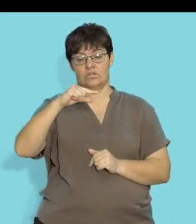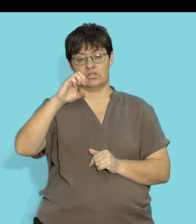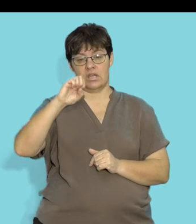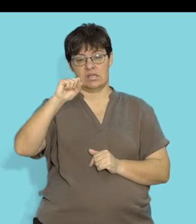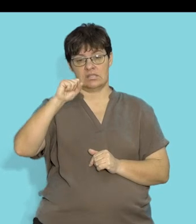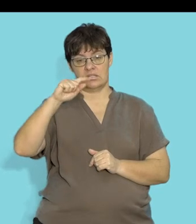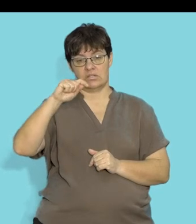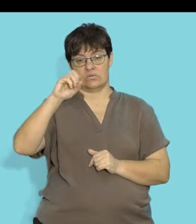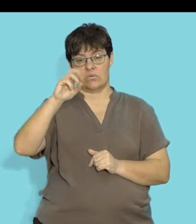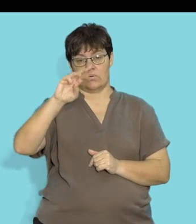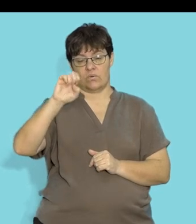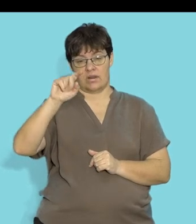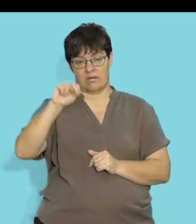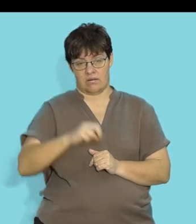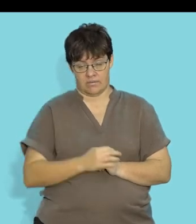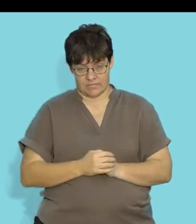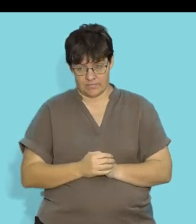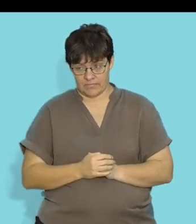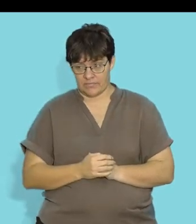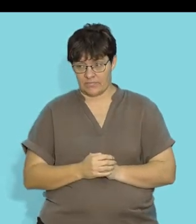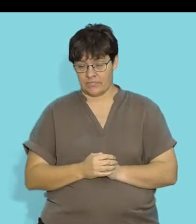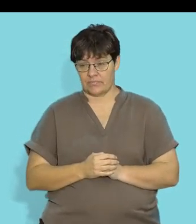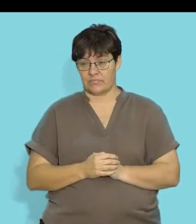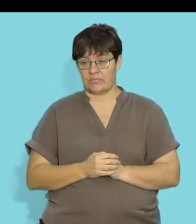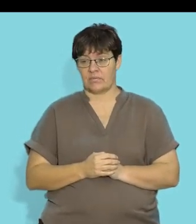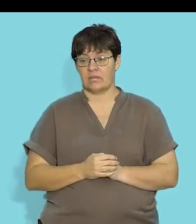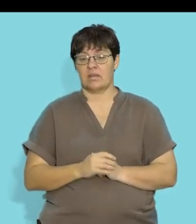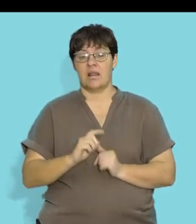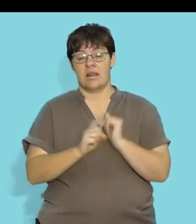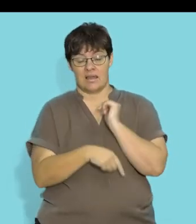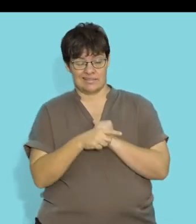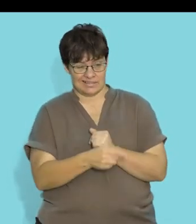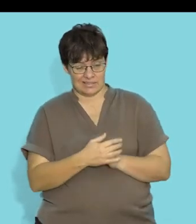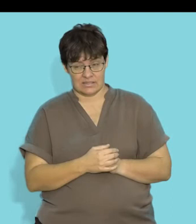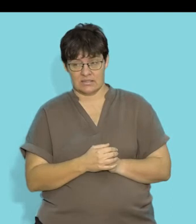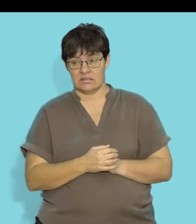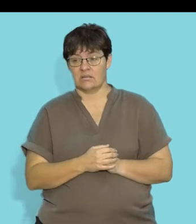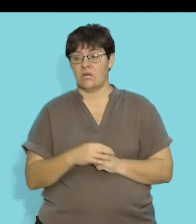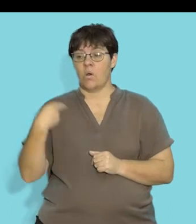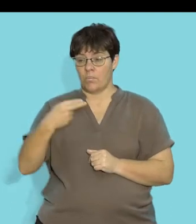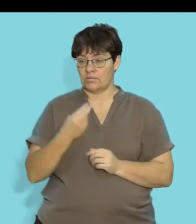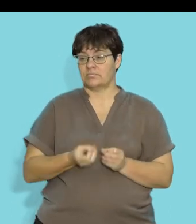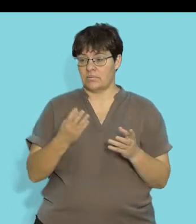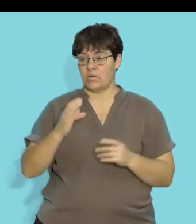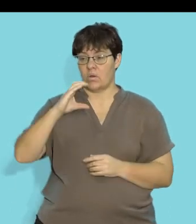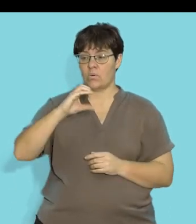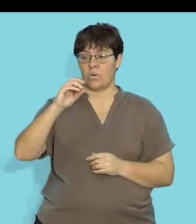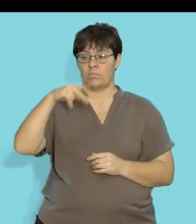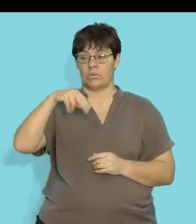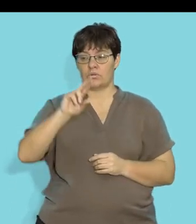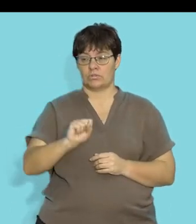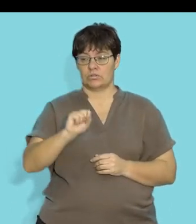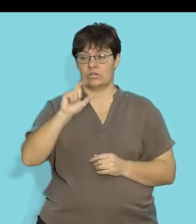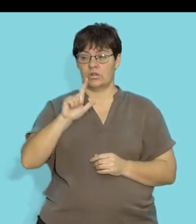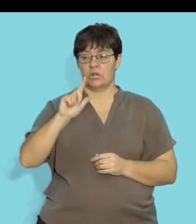progesterone. Okay, so that would be progesterone. Finally, question 10. The hormone secreted by the